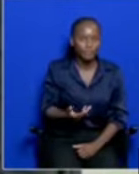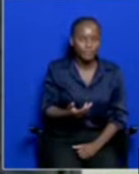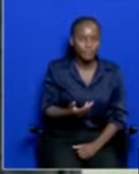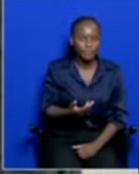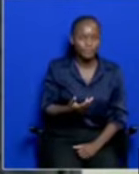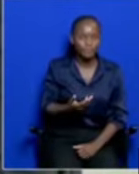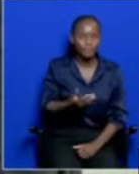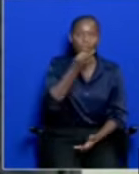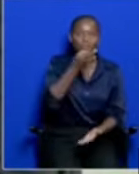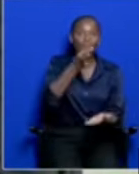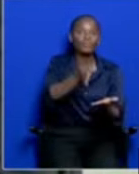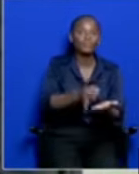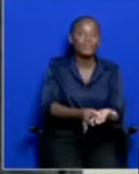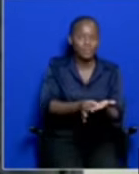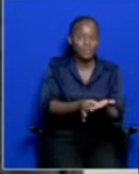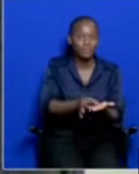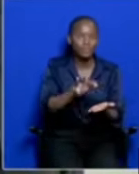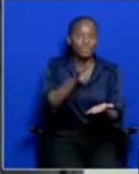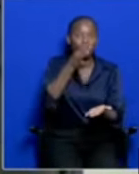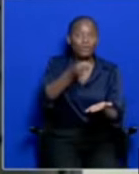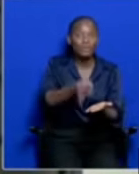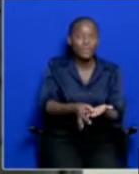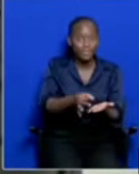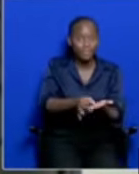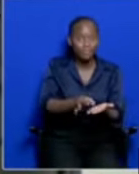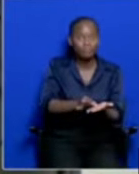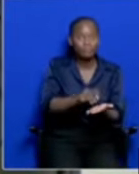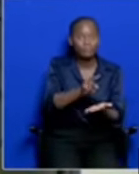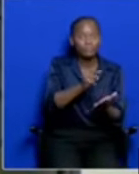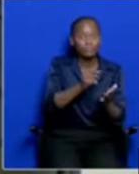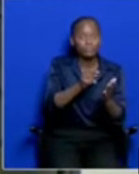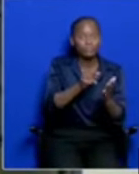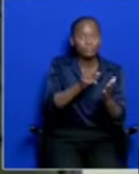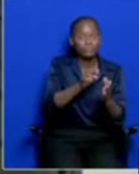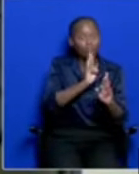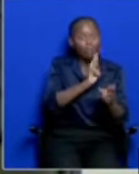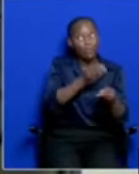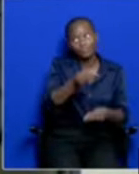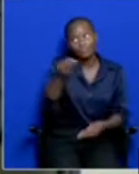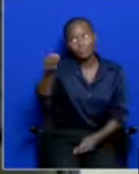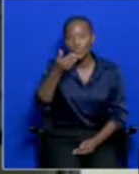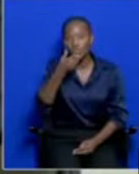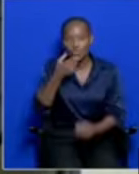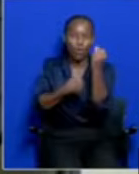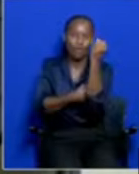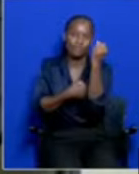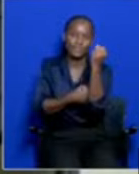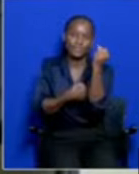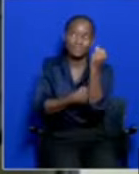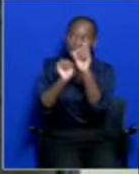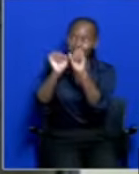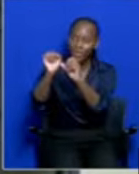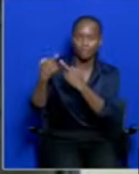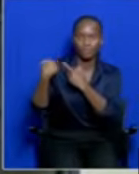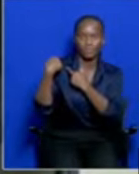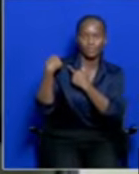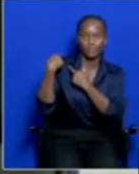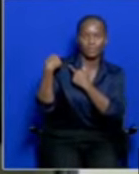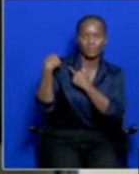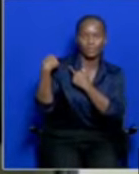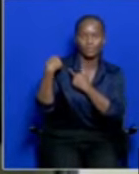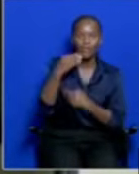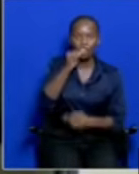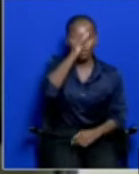that office. So the chief has mandated that office of Colonel Erasmus to deal with